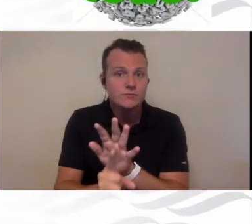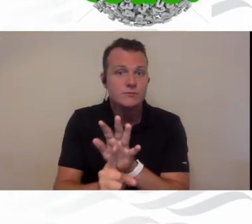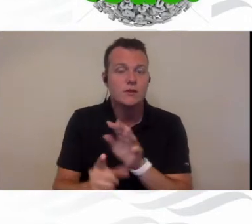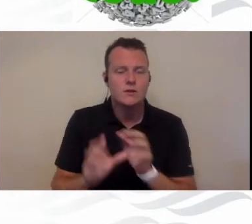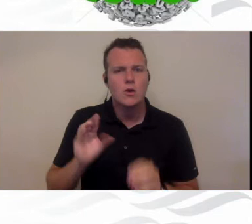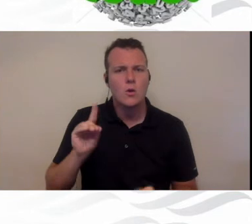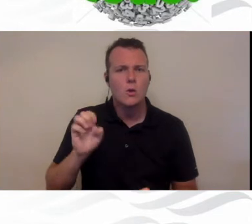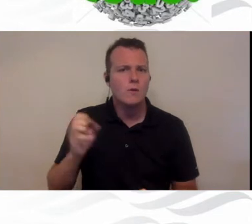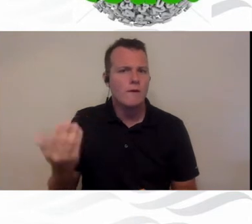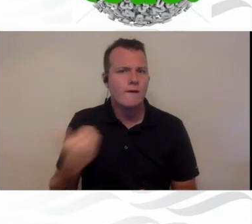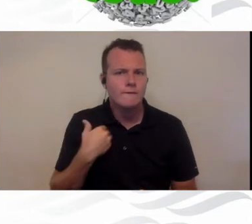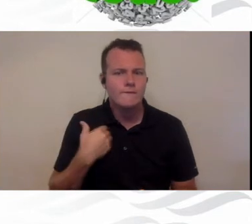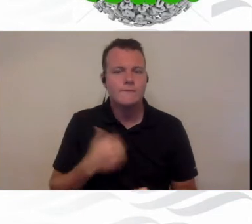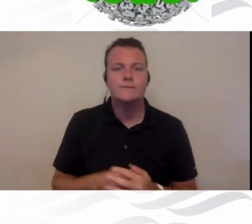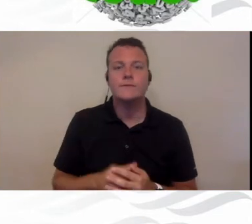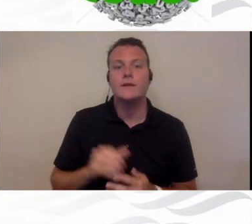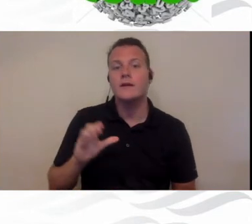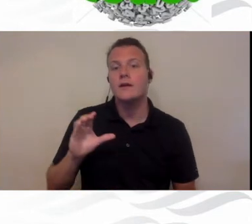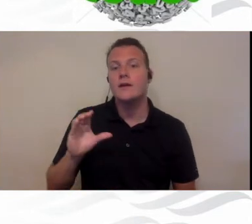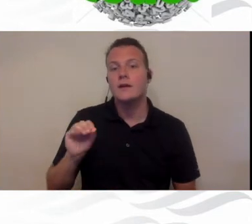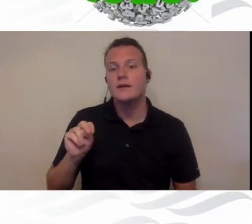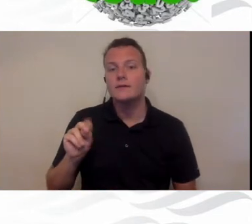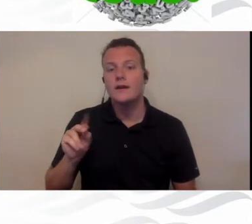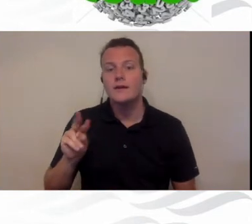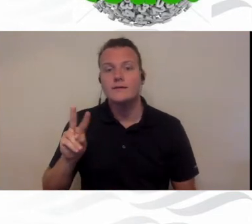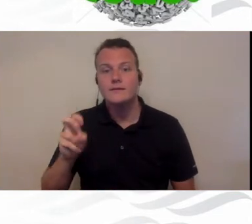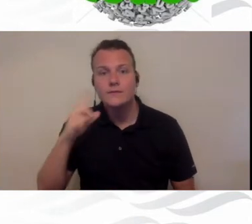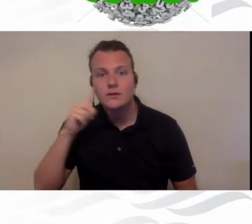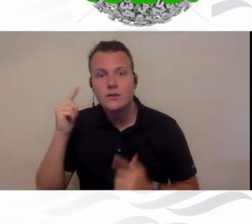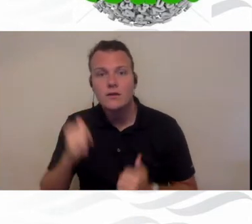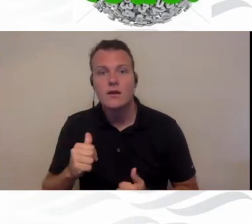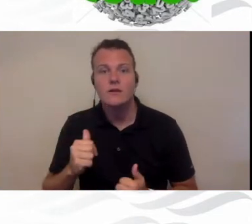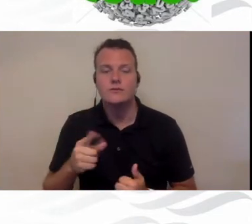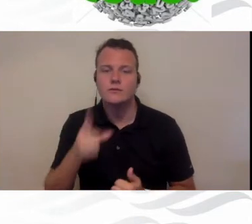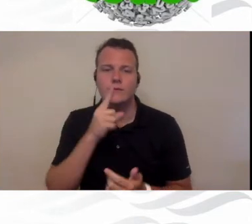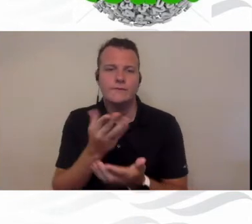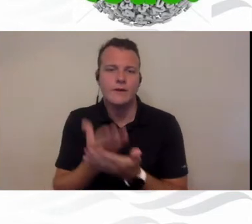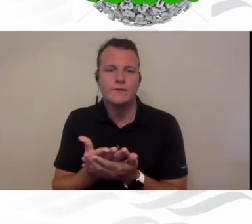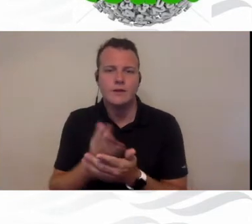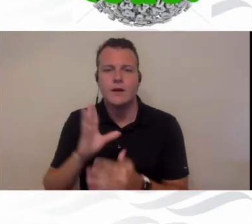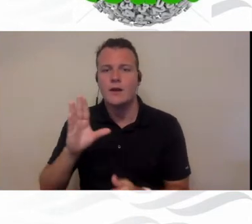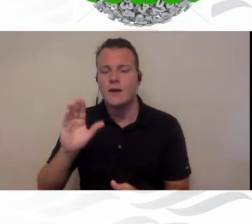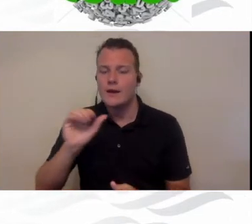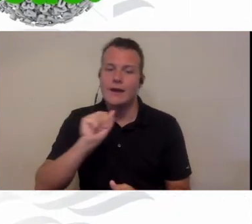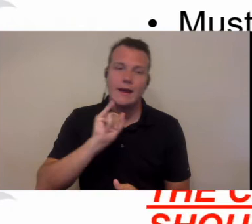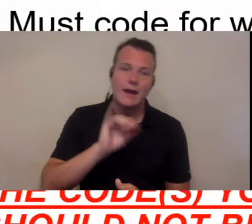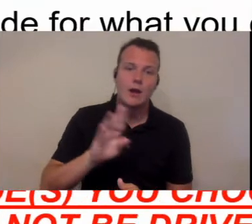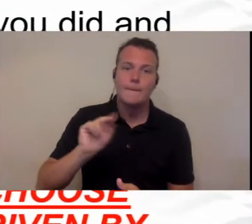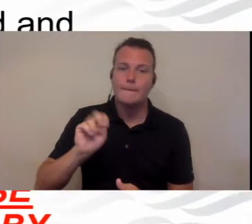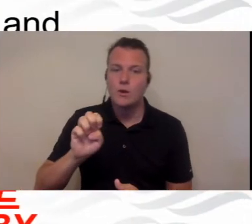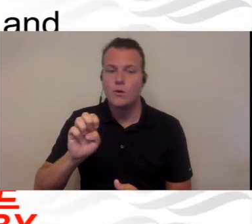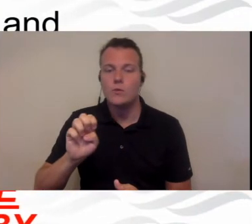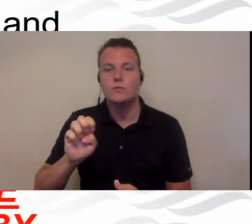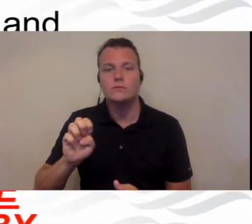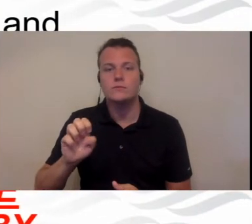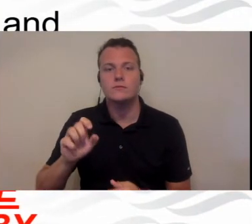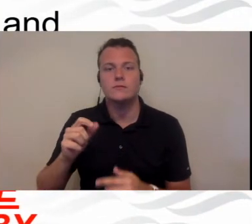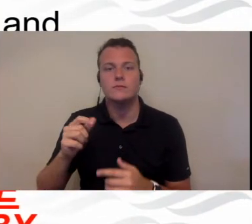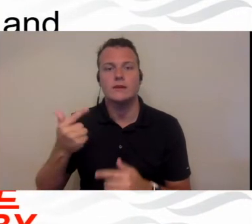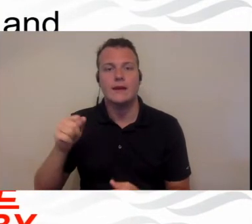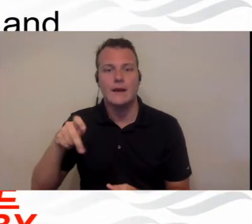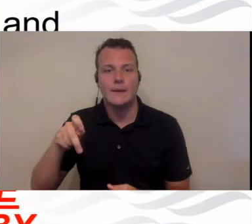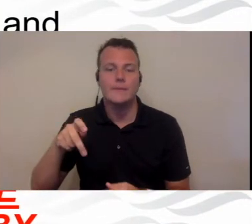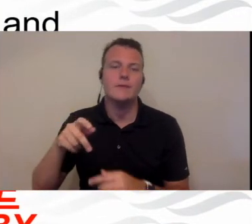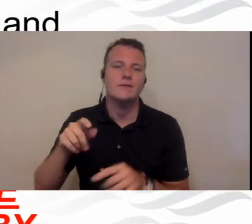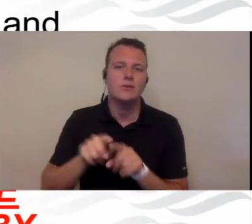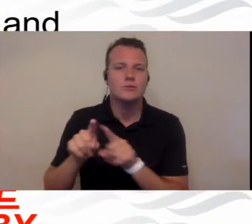code for that. Is a conductive hearing loss, which you would verify with an ear bone gap and tympanometry, for example.